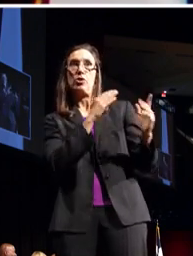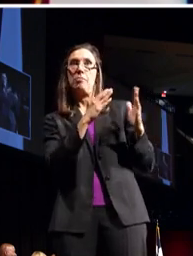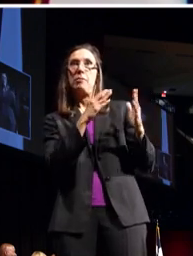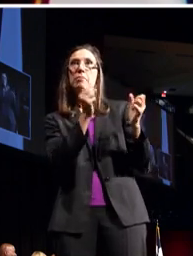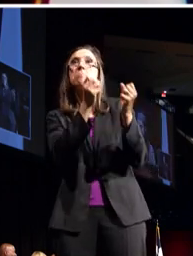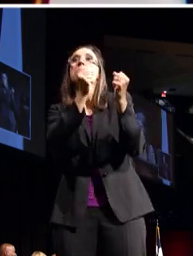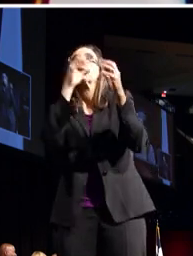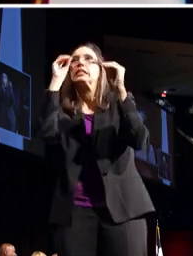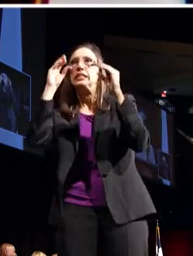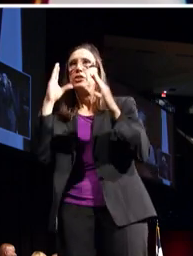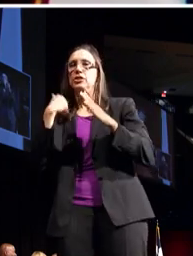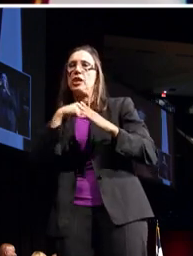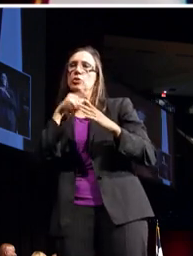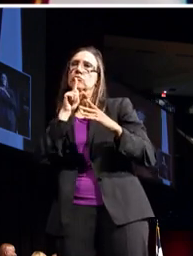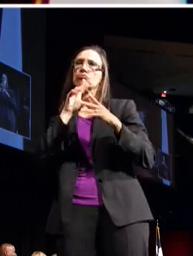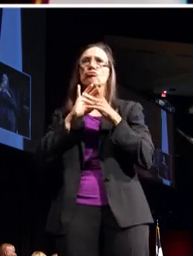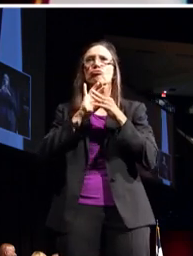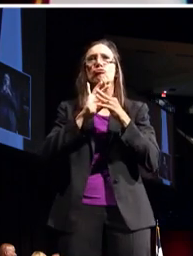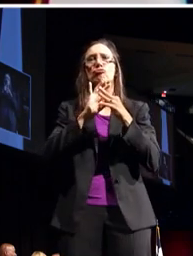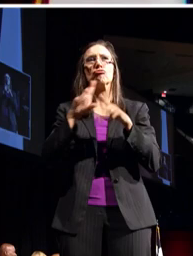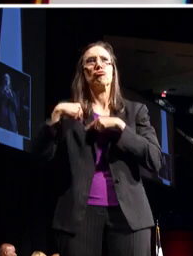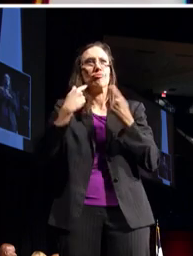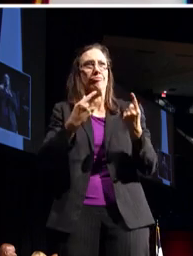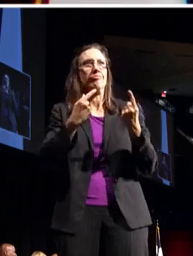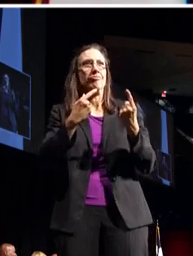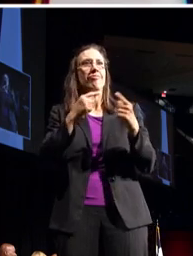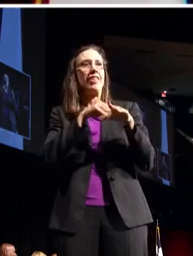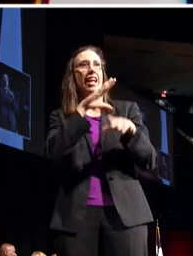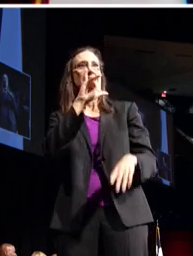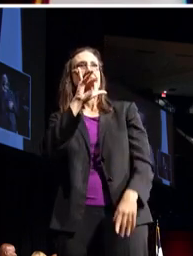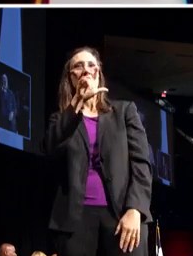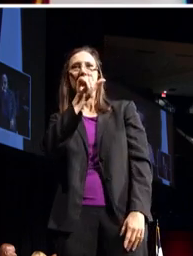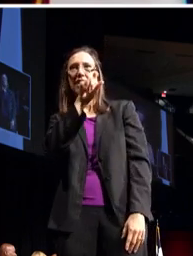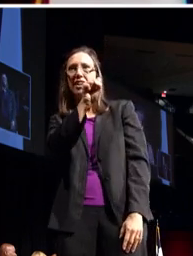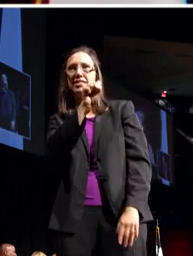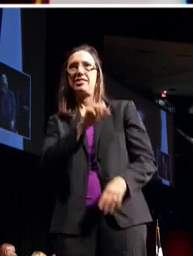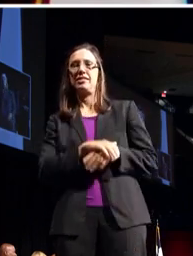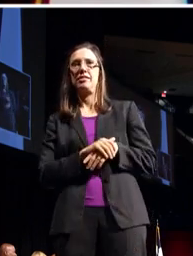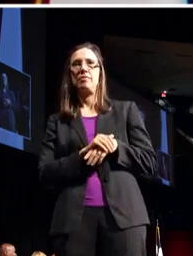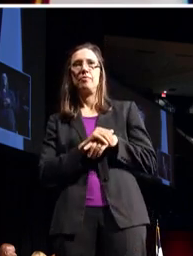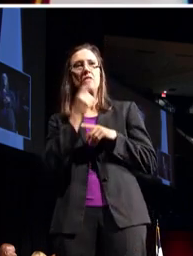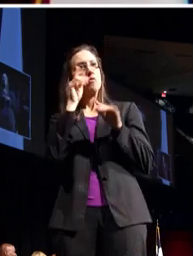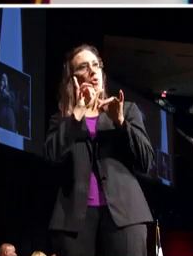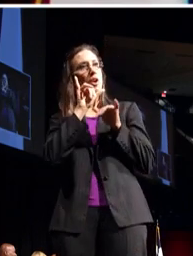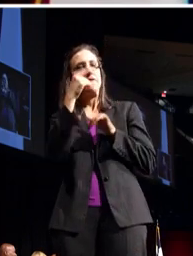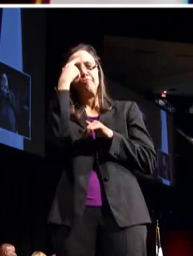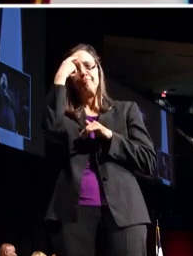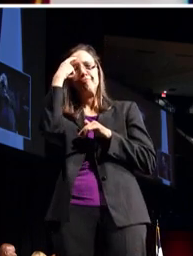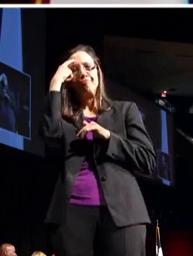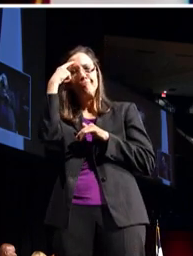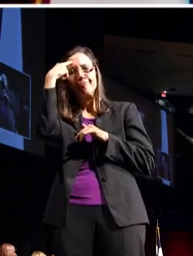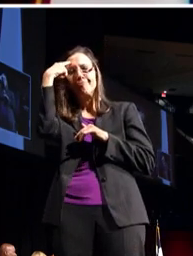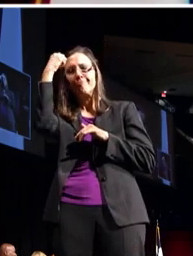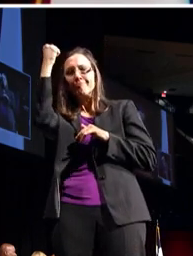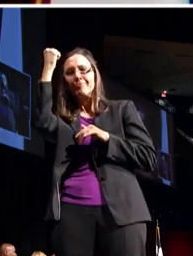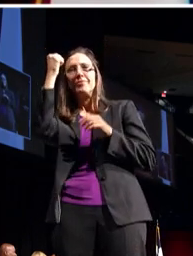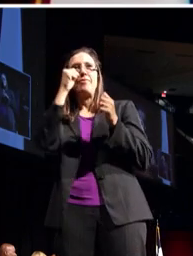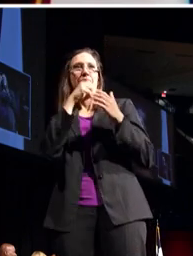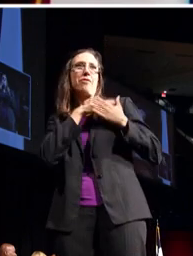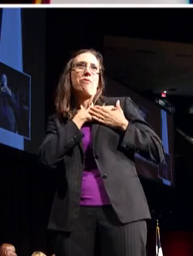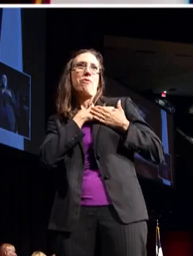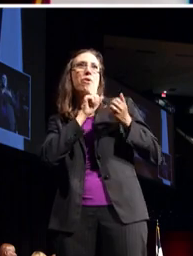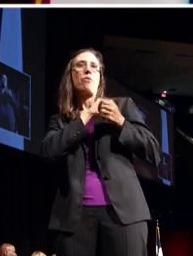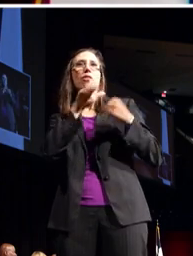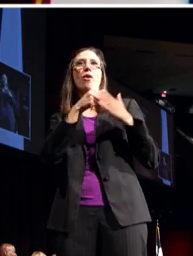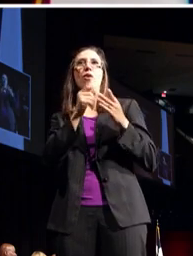even many, who we bonded with throughout the years we've been in Cypress Lakes. They will forever be in our memory and hearts with all the important moments